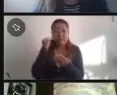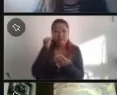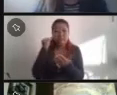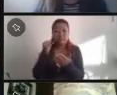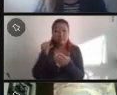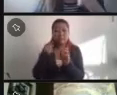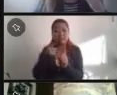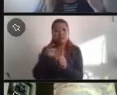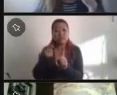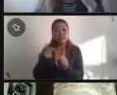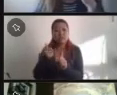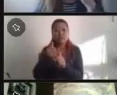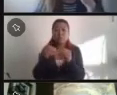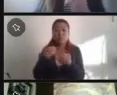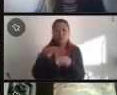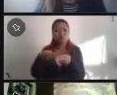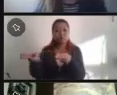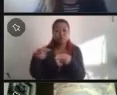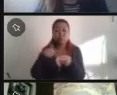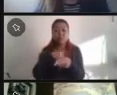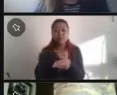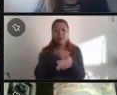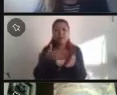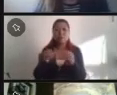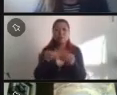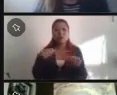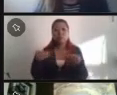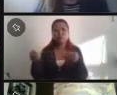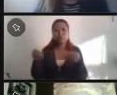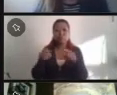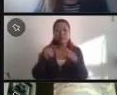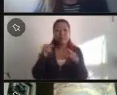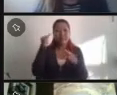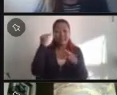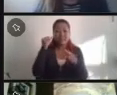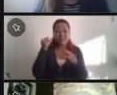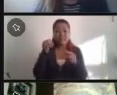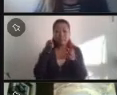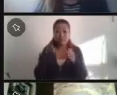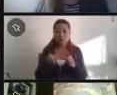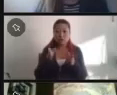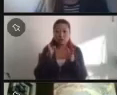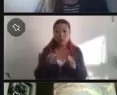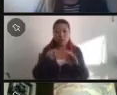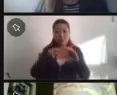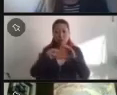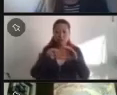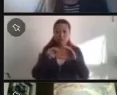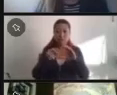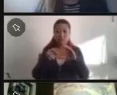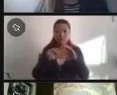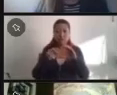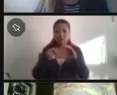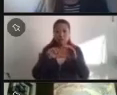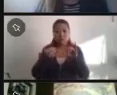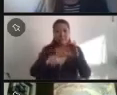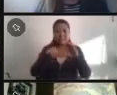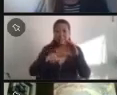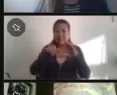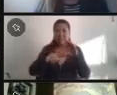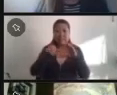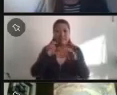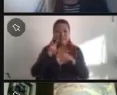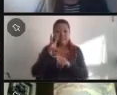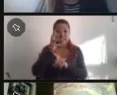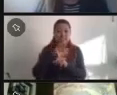more leeway on some of those designs. But if we're going to keep somebody in that capsule or in that space station for 6 months or 3 years on to Mars,